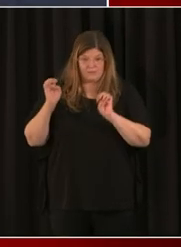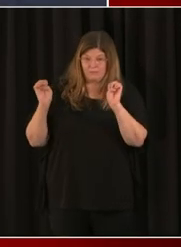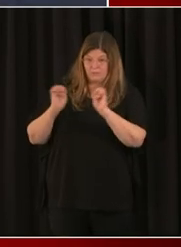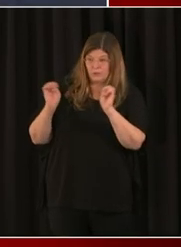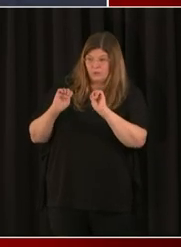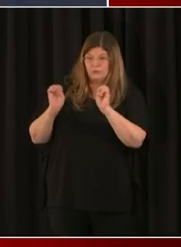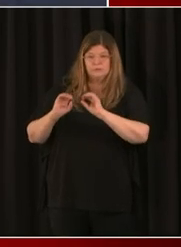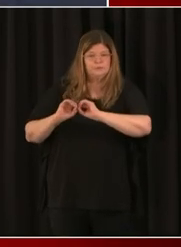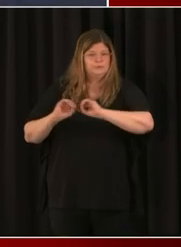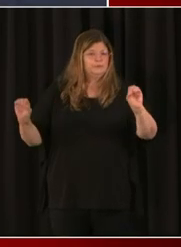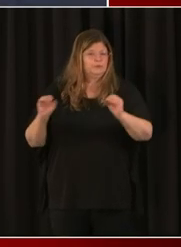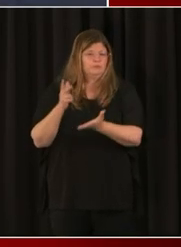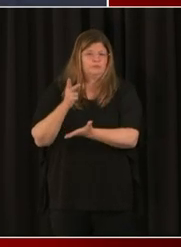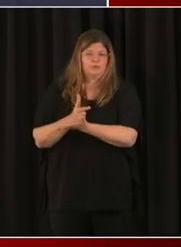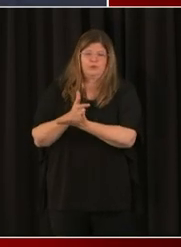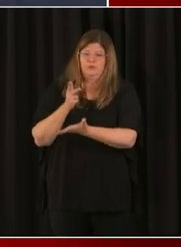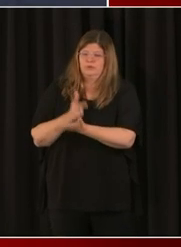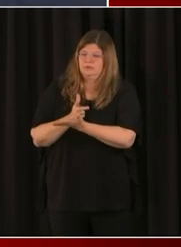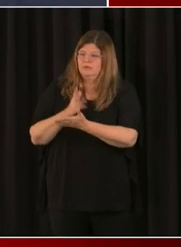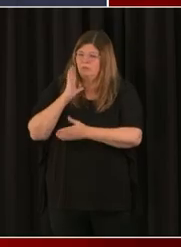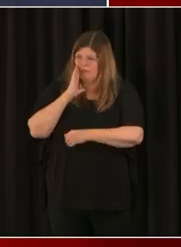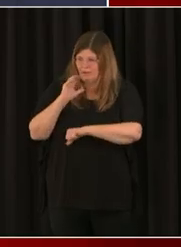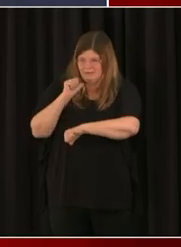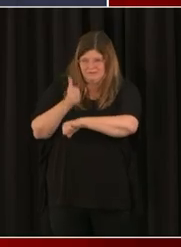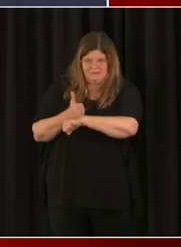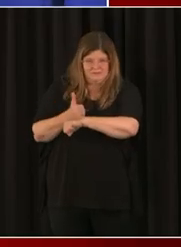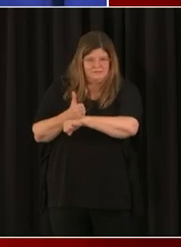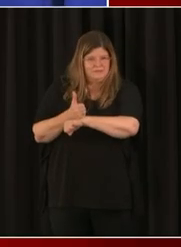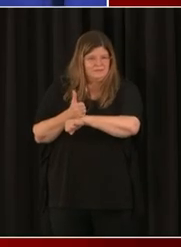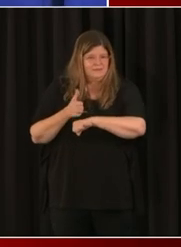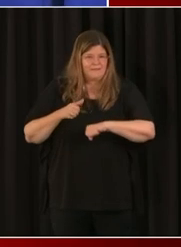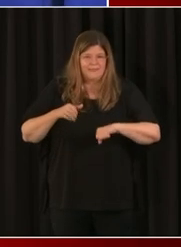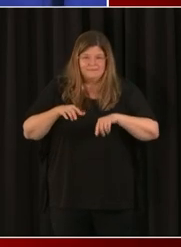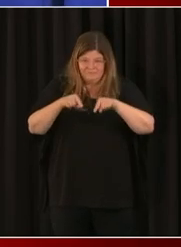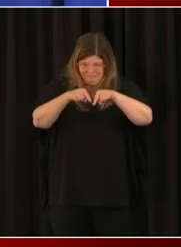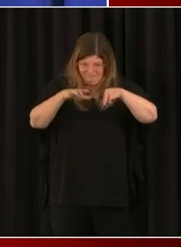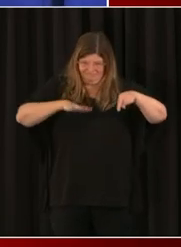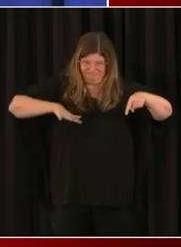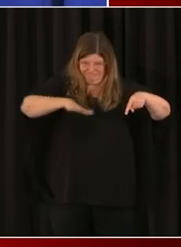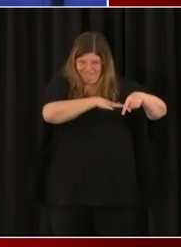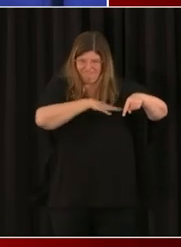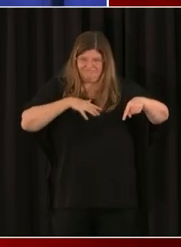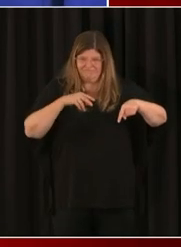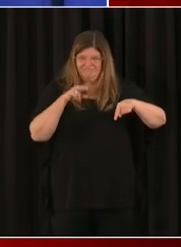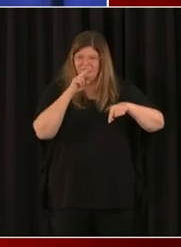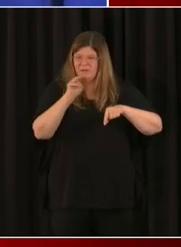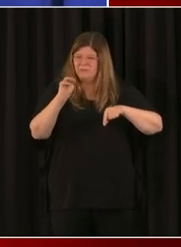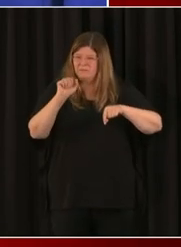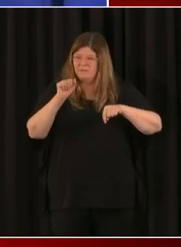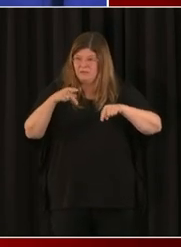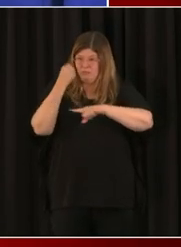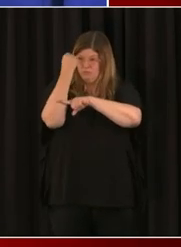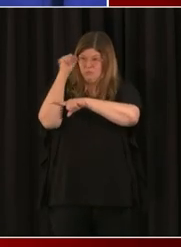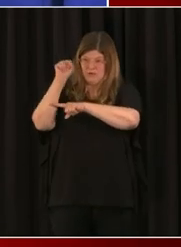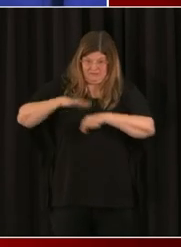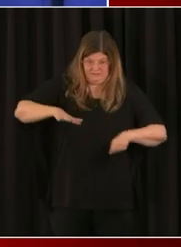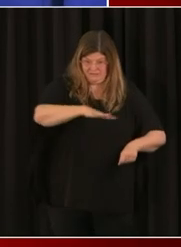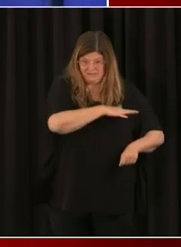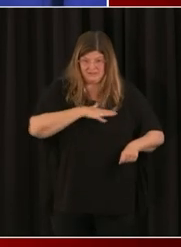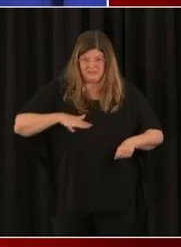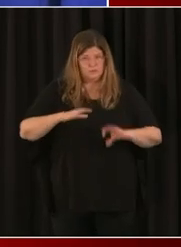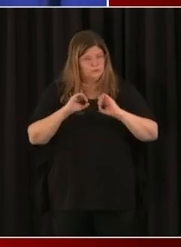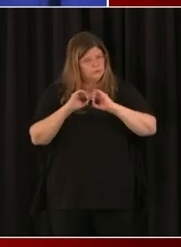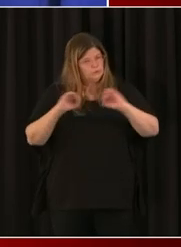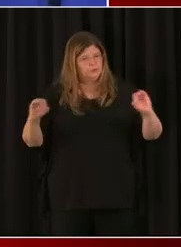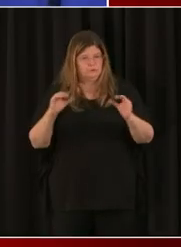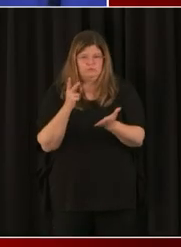no parking restrictions that will be in place in the perimeter around the demonstration areas. So